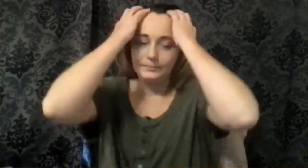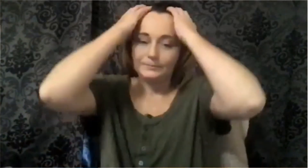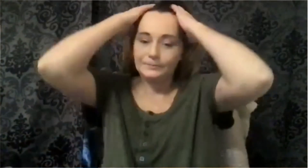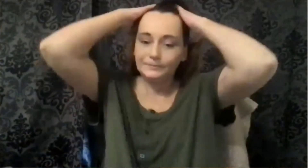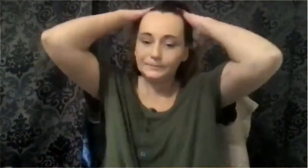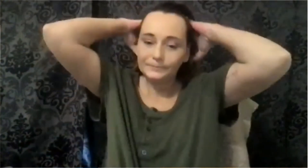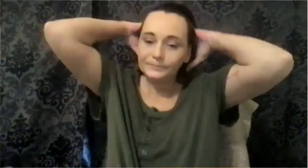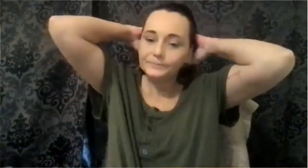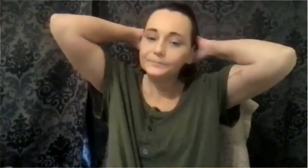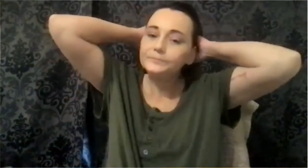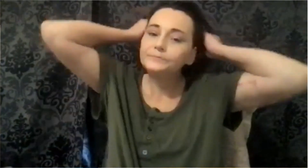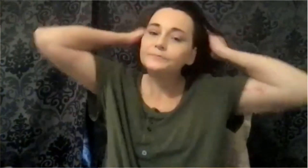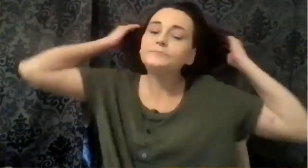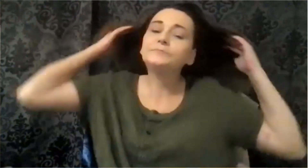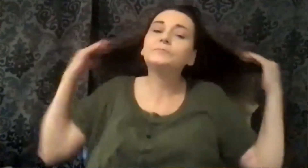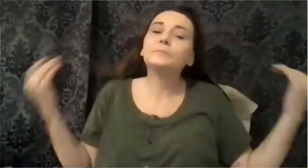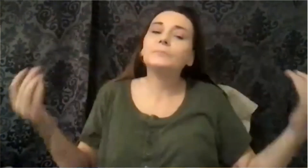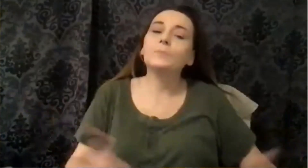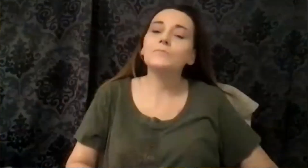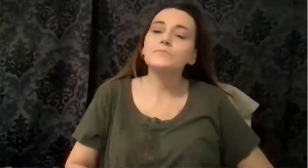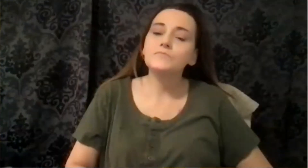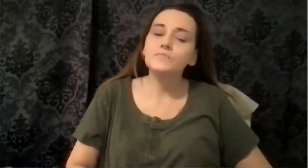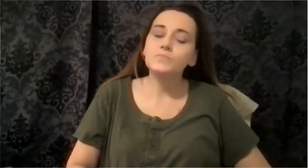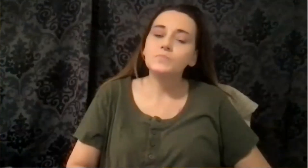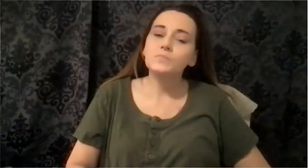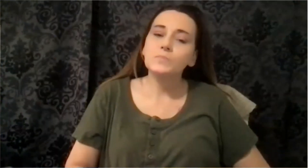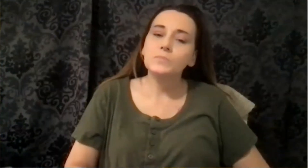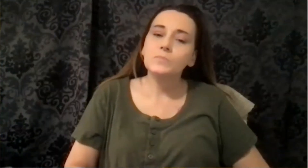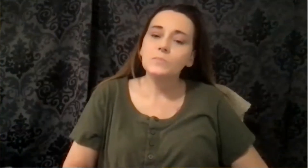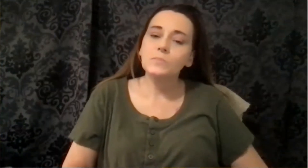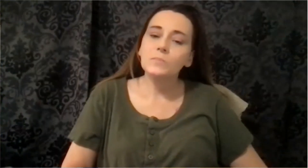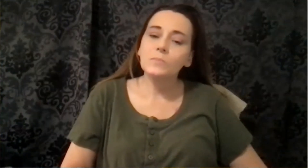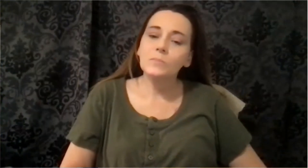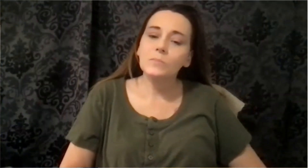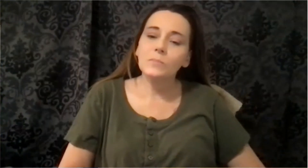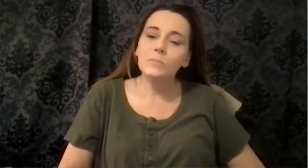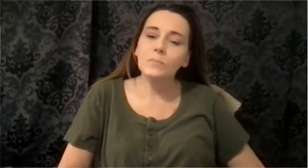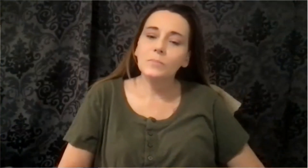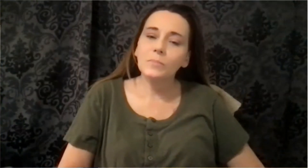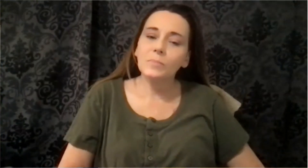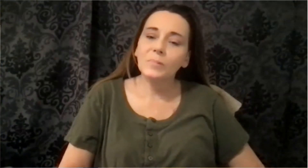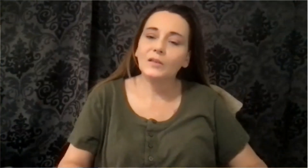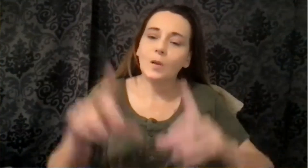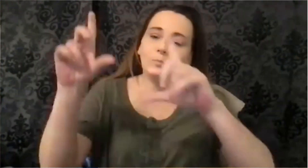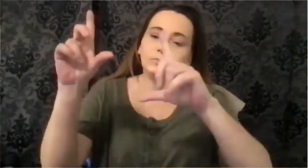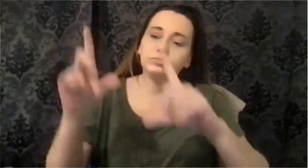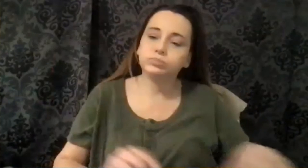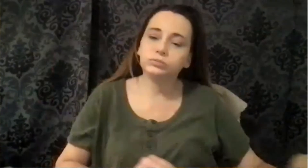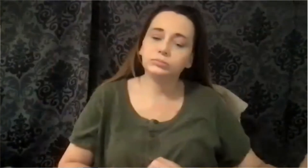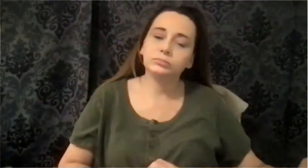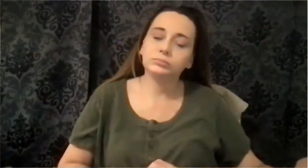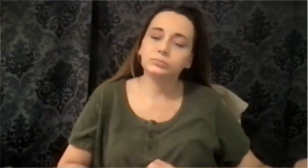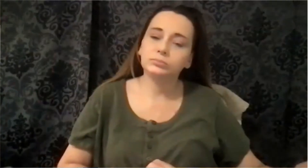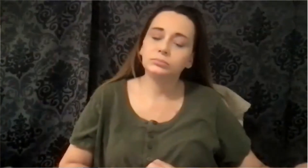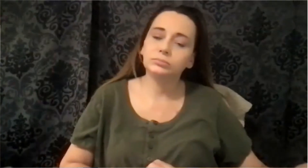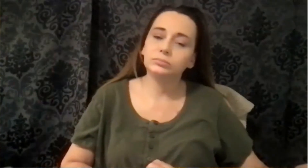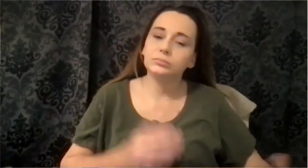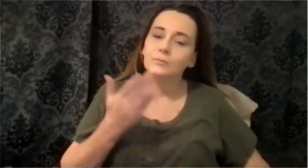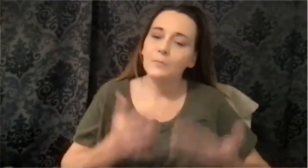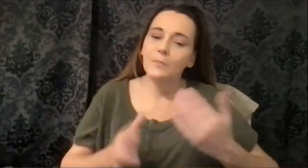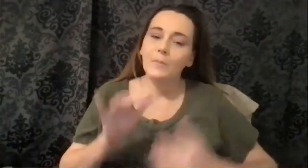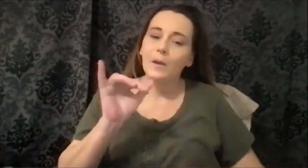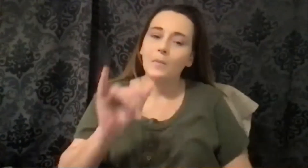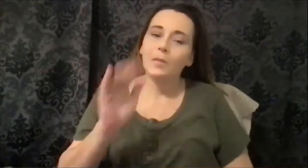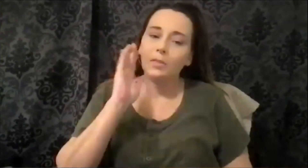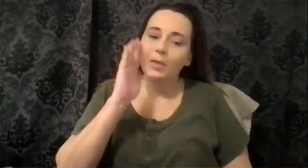So I'm going to take down the PowerPoint, and but that may be helpful to you